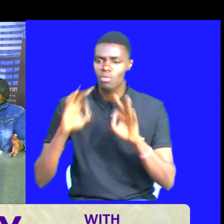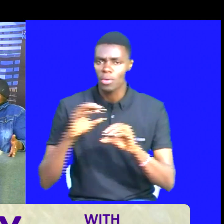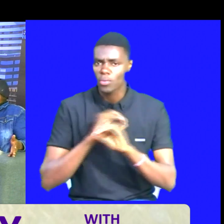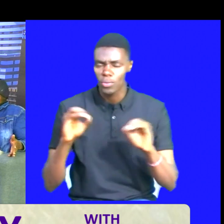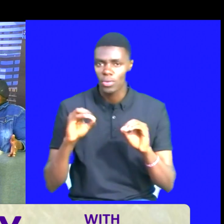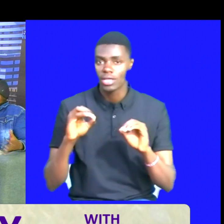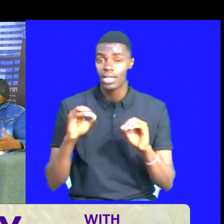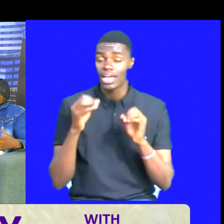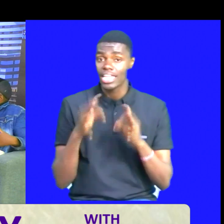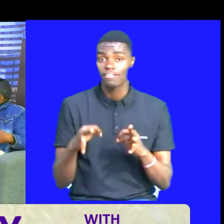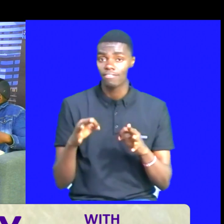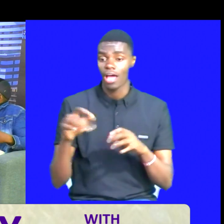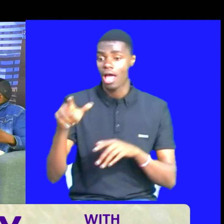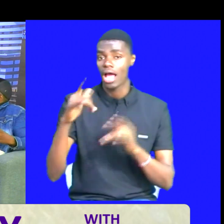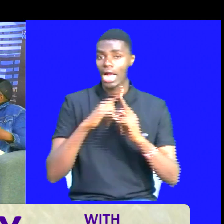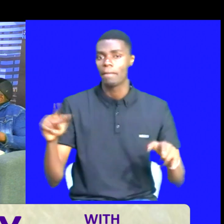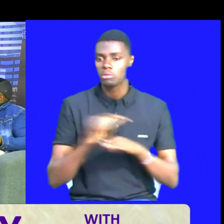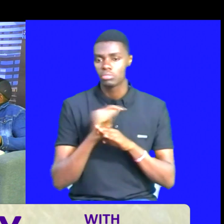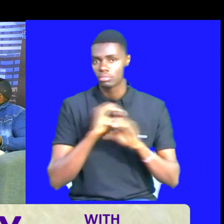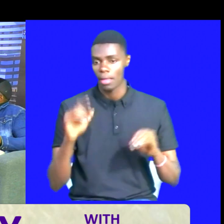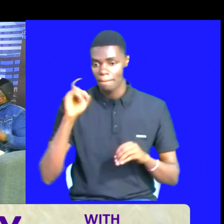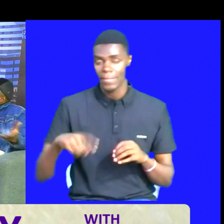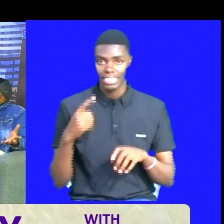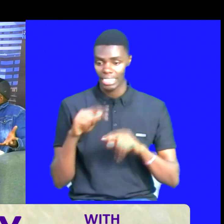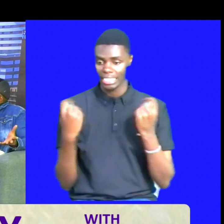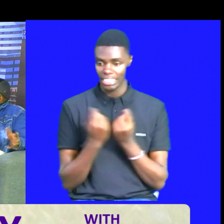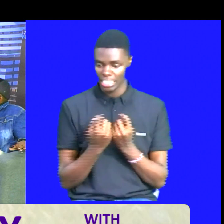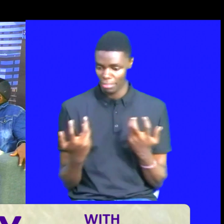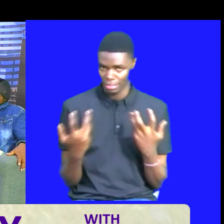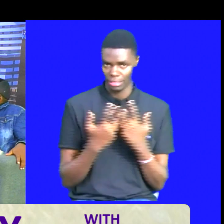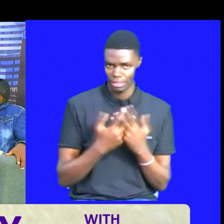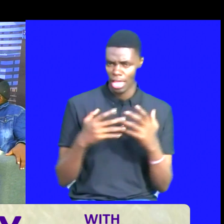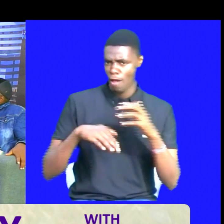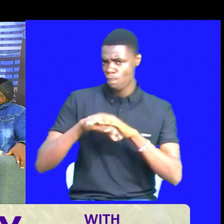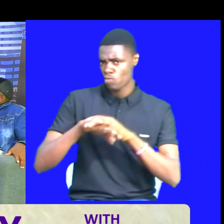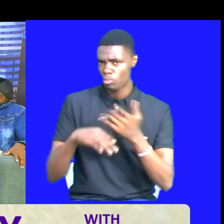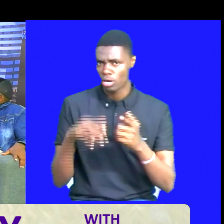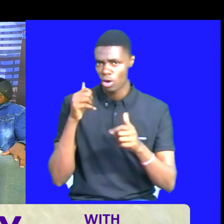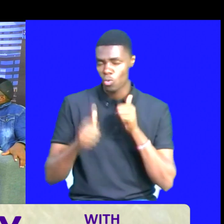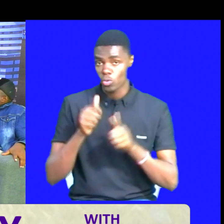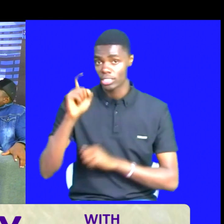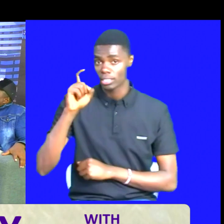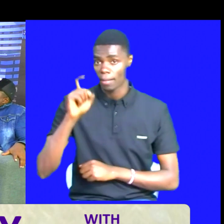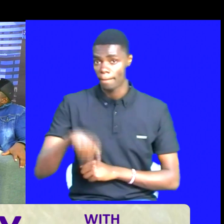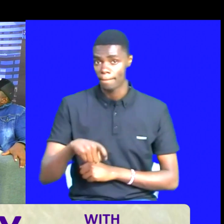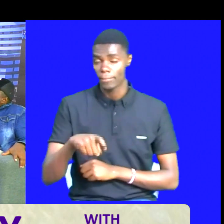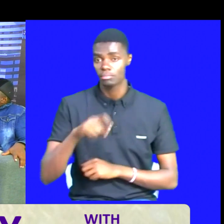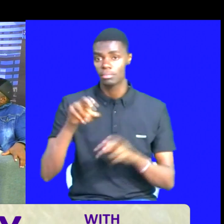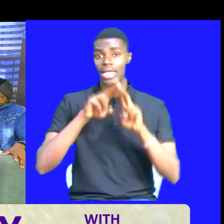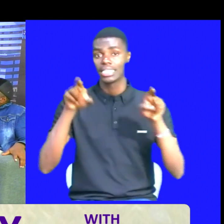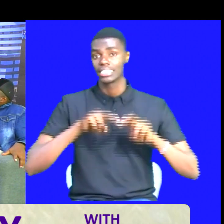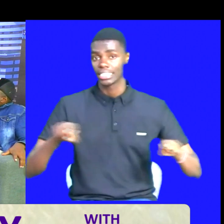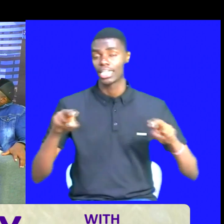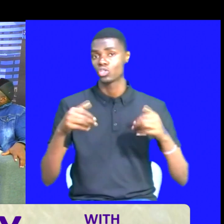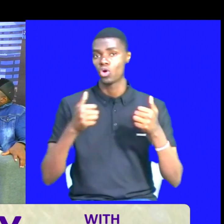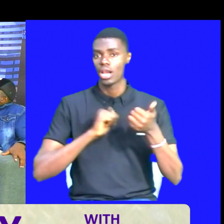a team event. Right. The team event, the players have to be together. This is a football, and again, the football which is supposed to be like an international game,